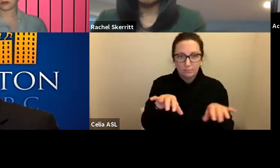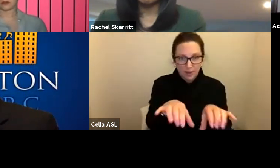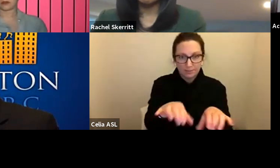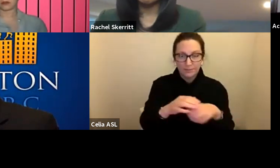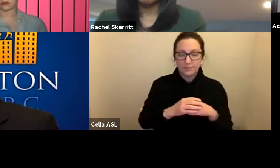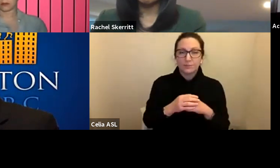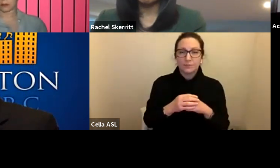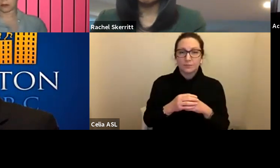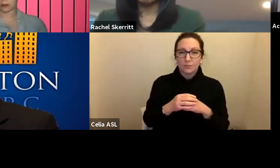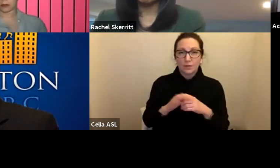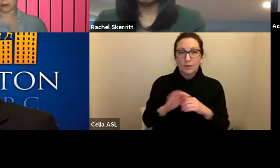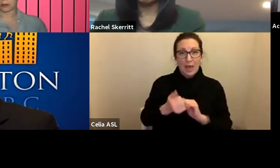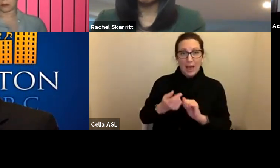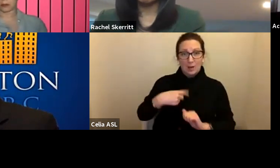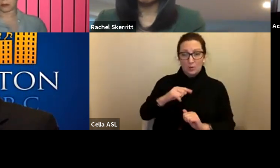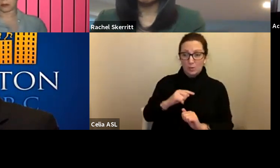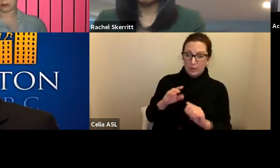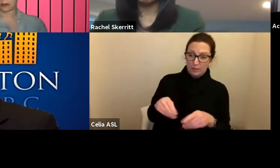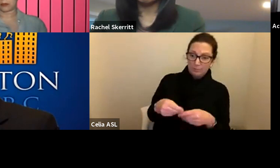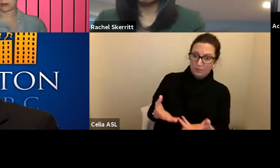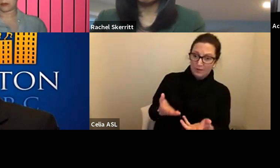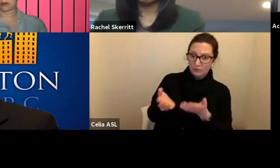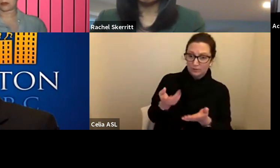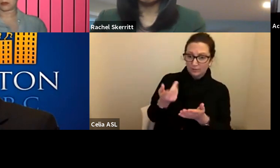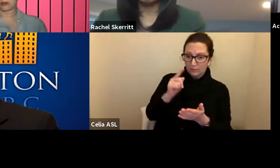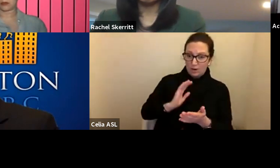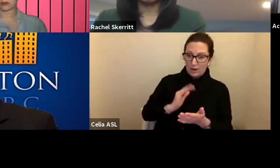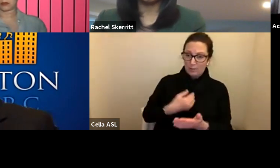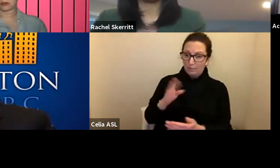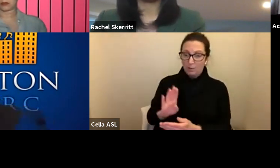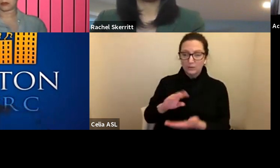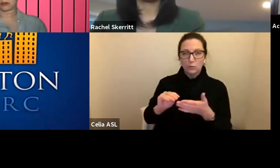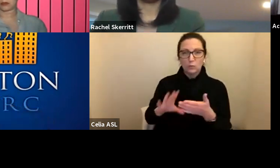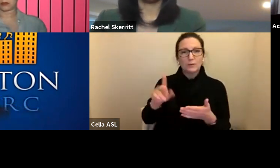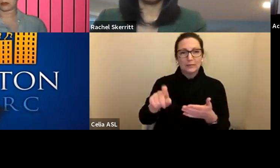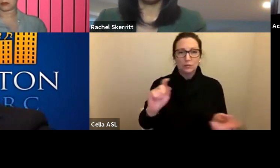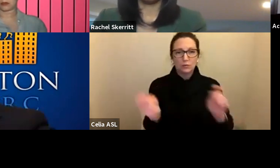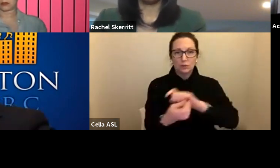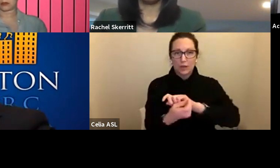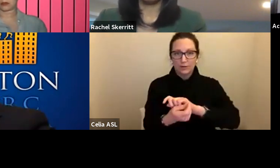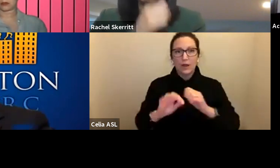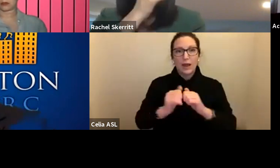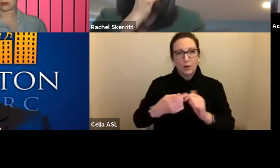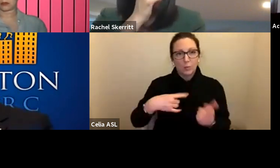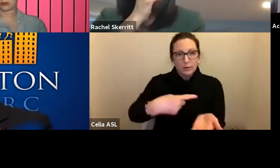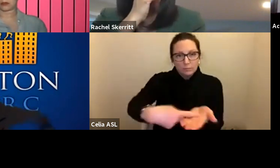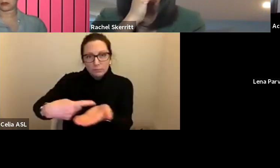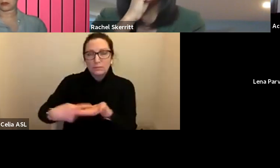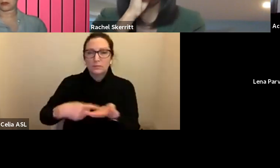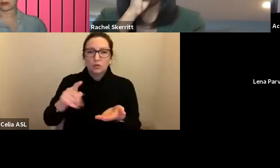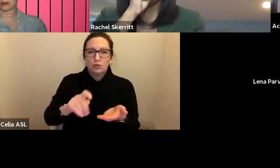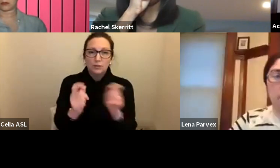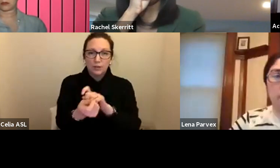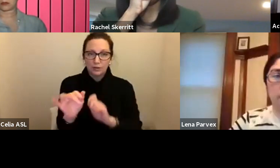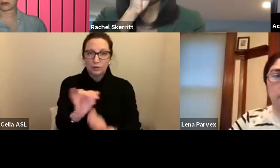way that we're serving our students needs to change, and the way that we talk about this needs to change, because the way